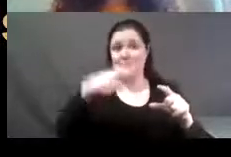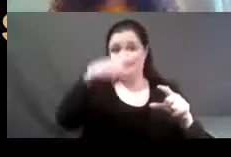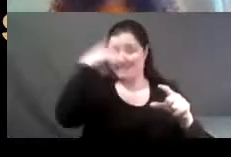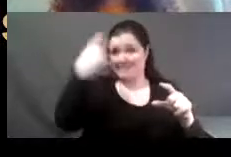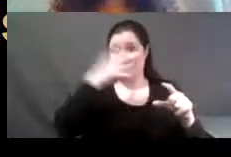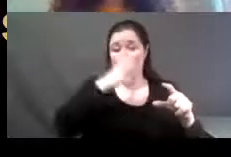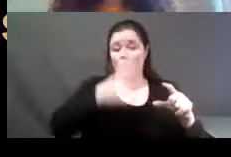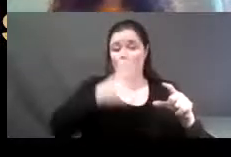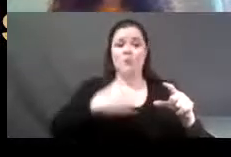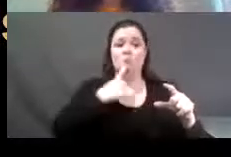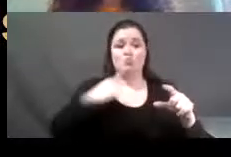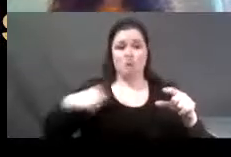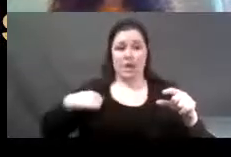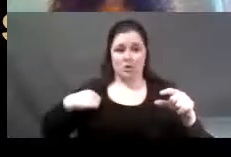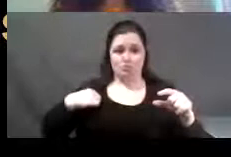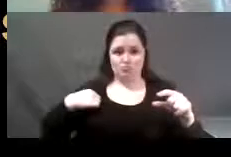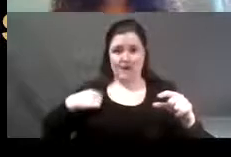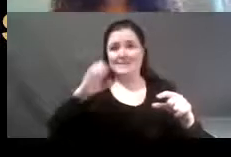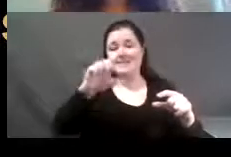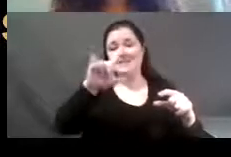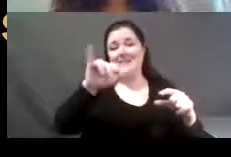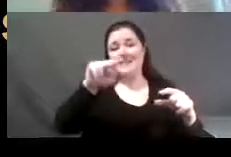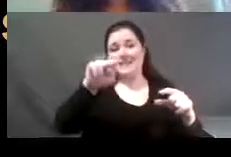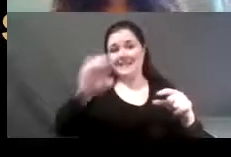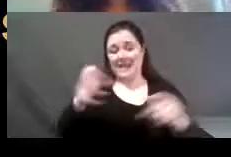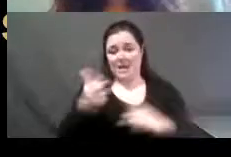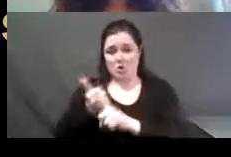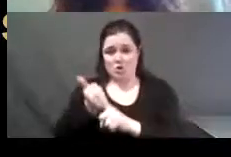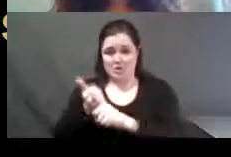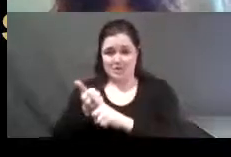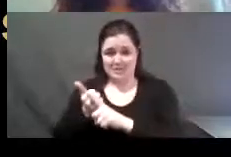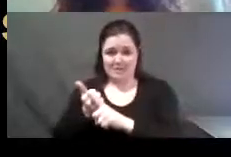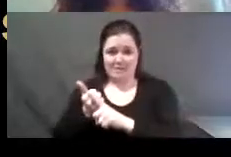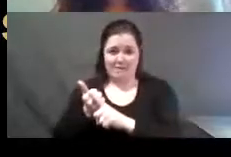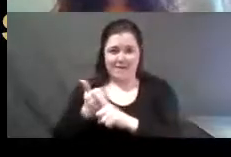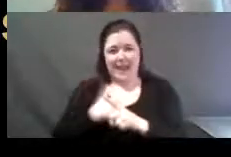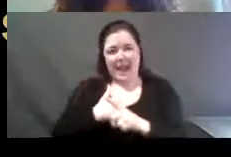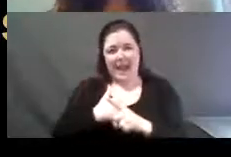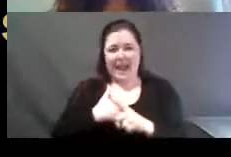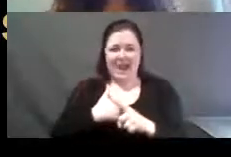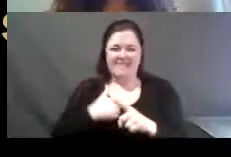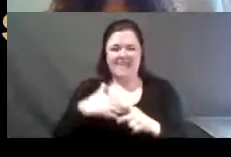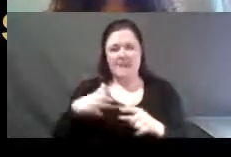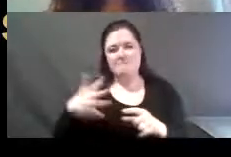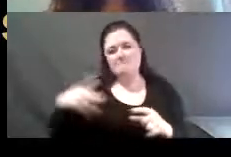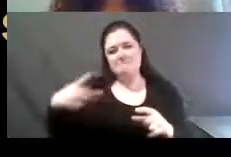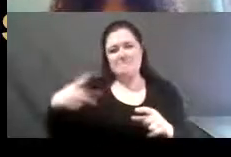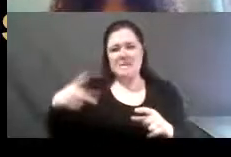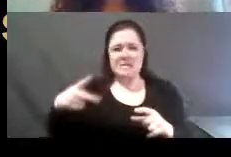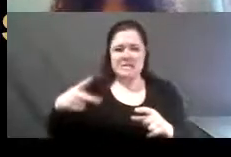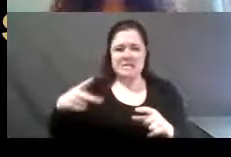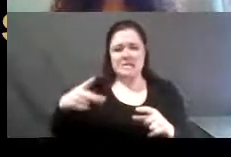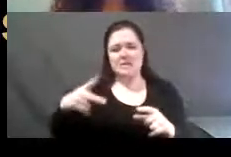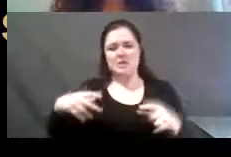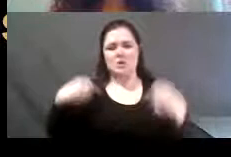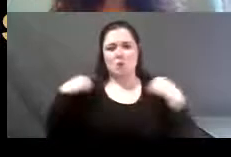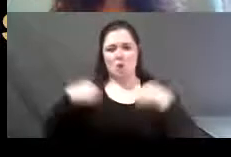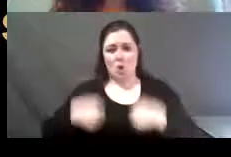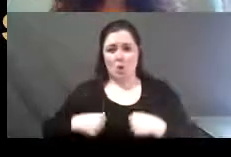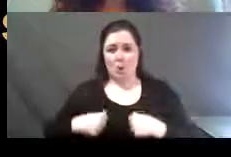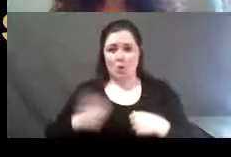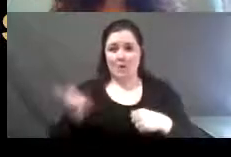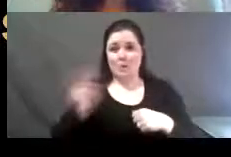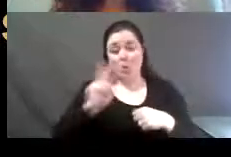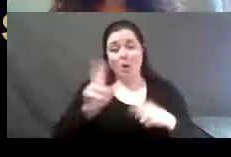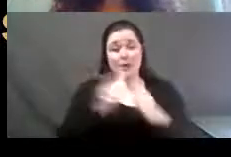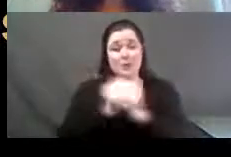red dress, and Elaine Wilson, she's wearing like a off pink magenta coat, and they're walking together in the